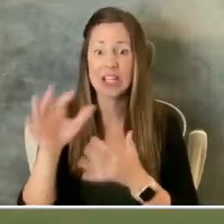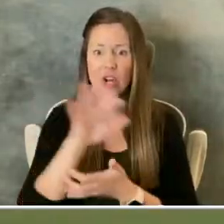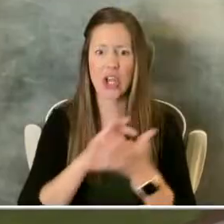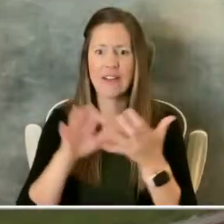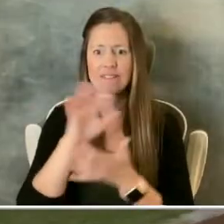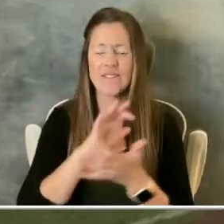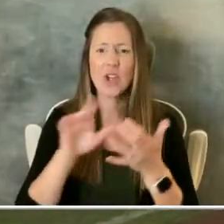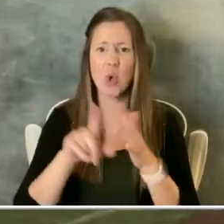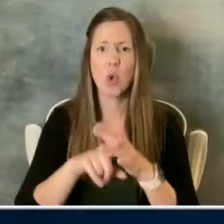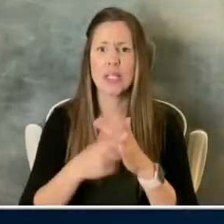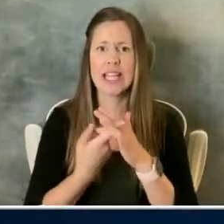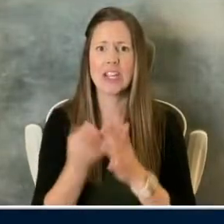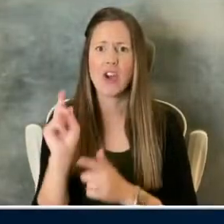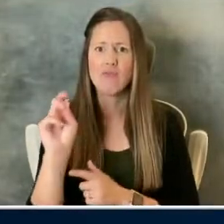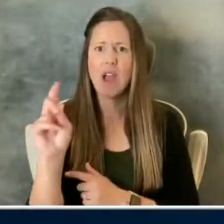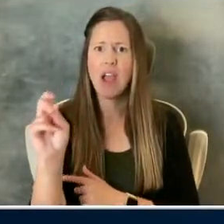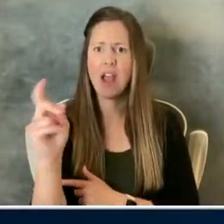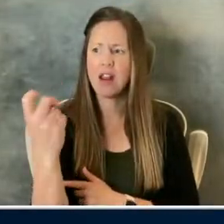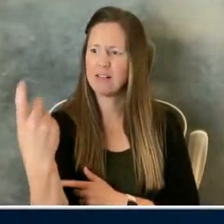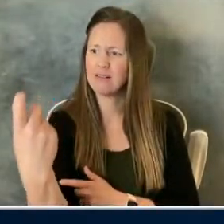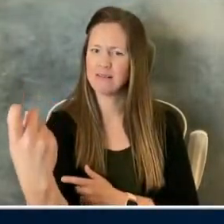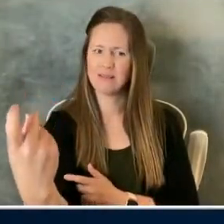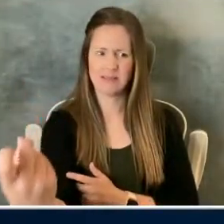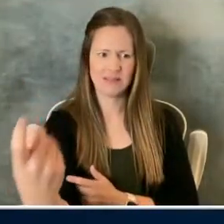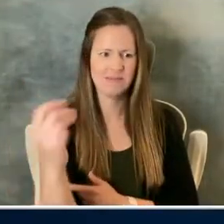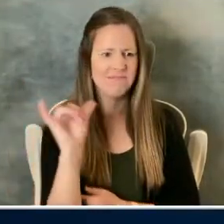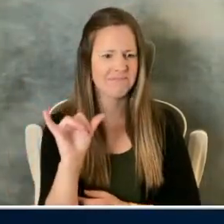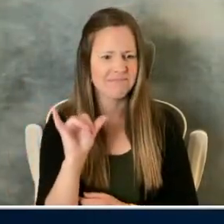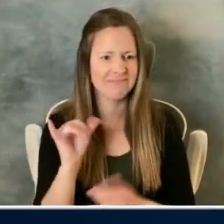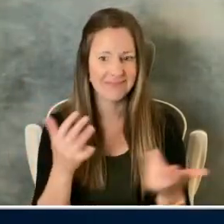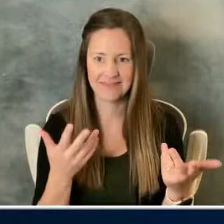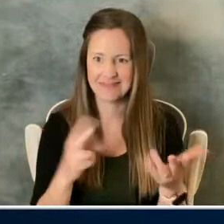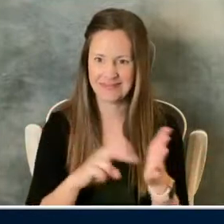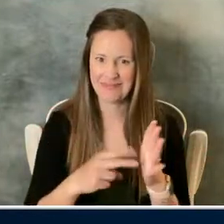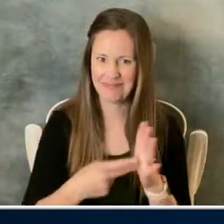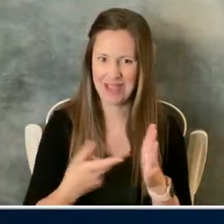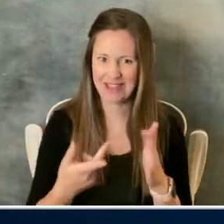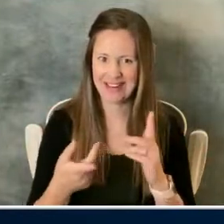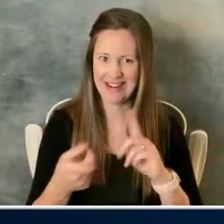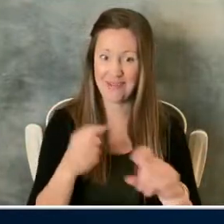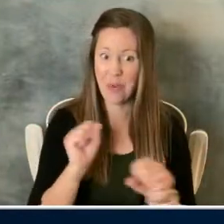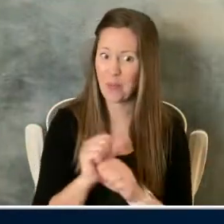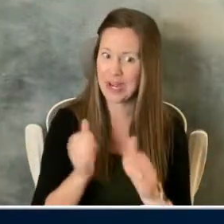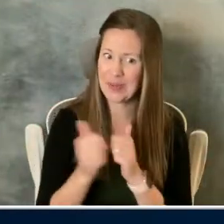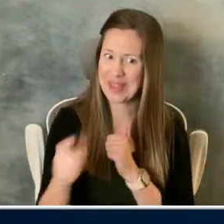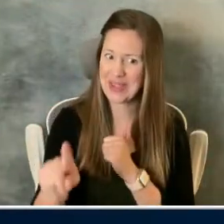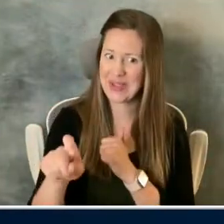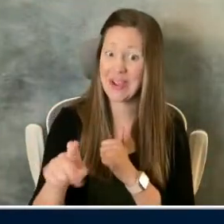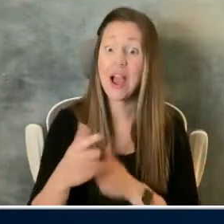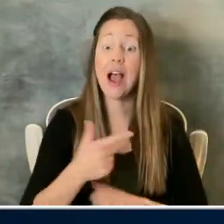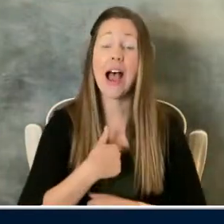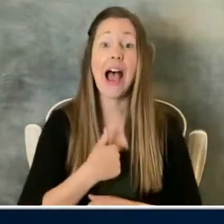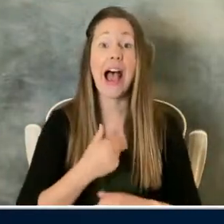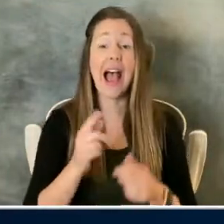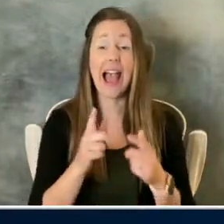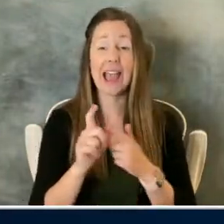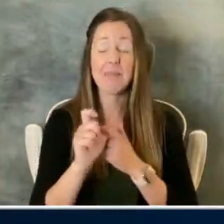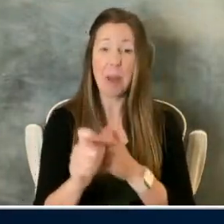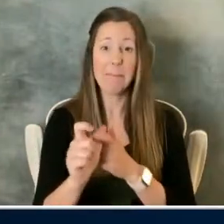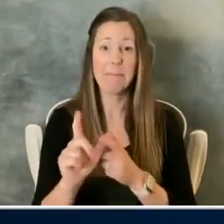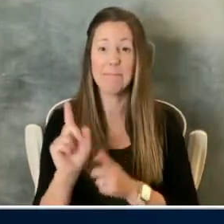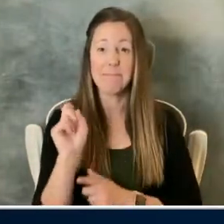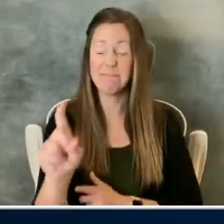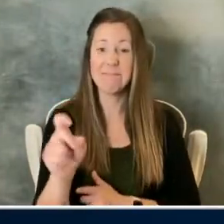backwards. Yeah. Is that effective having to work with you, or what is that? That could be. And then I had a little burst of speed there,